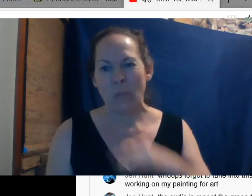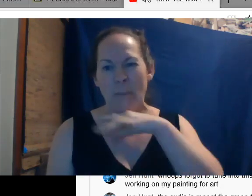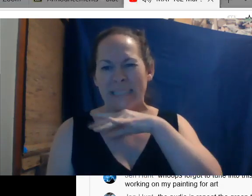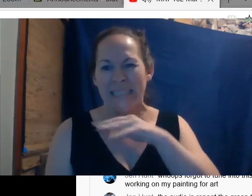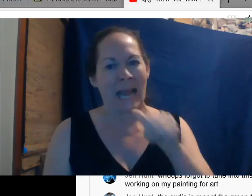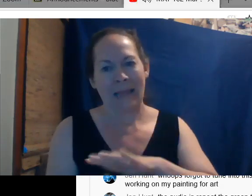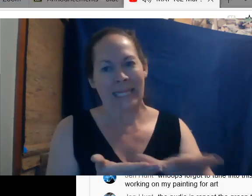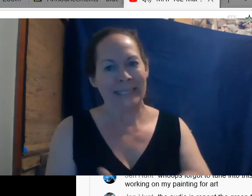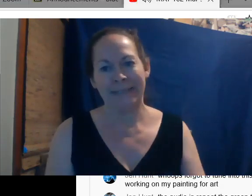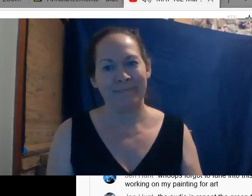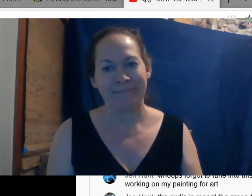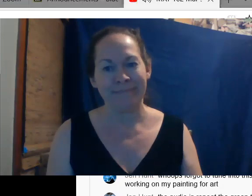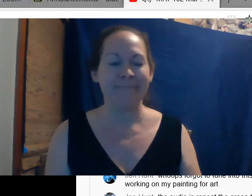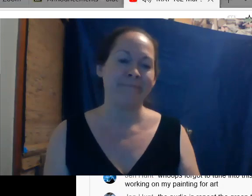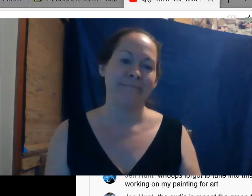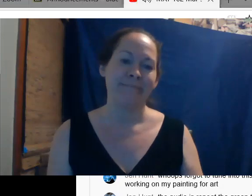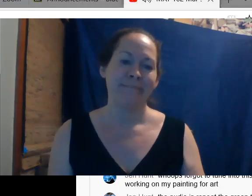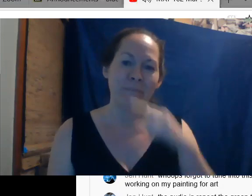end.